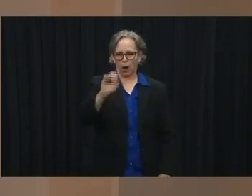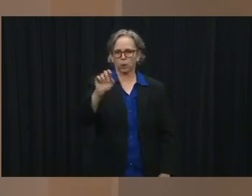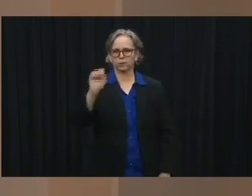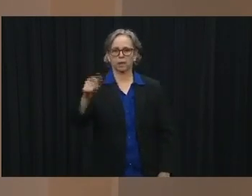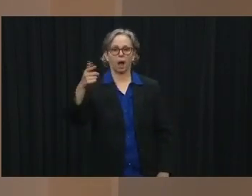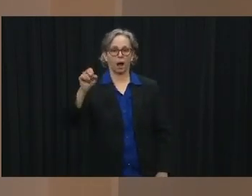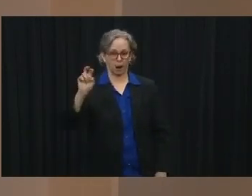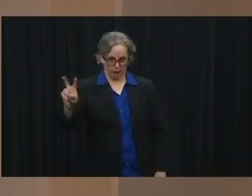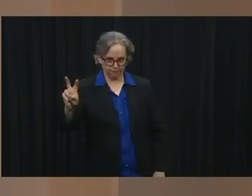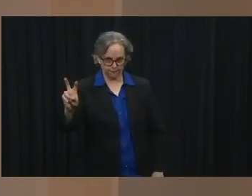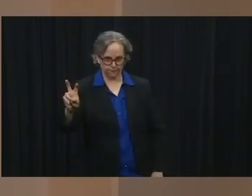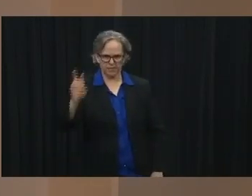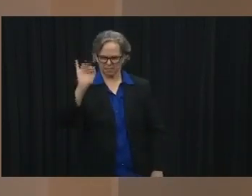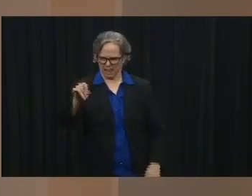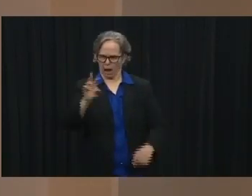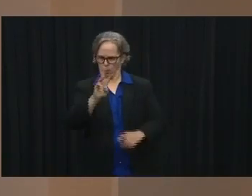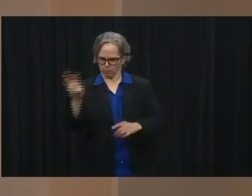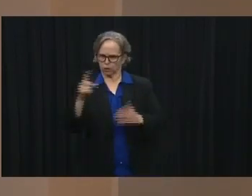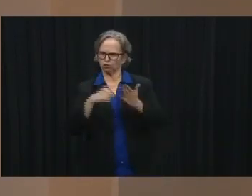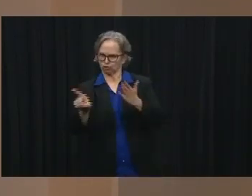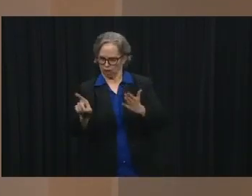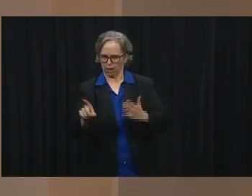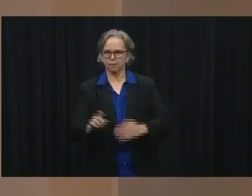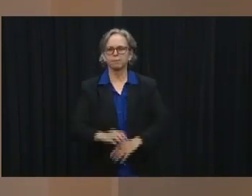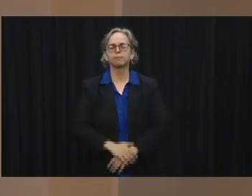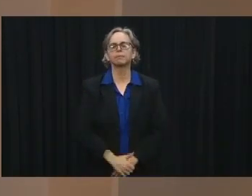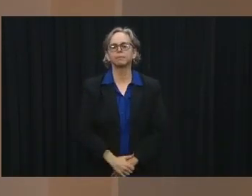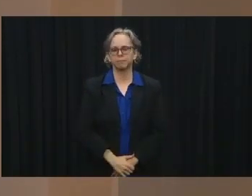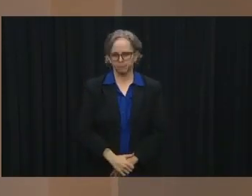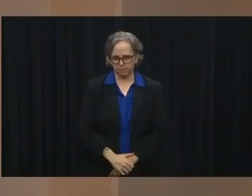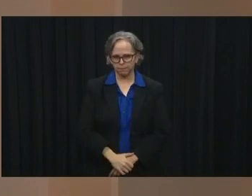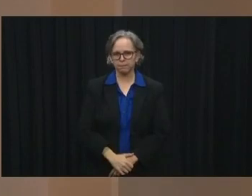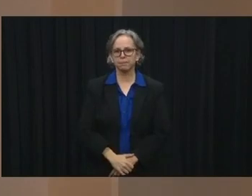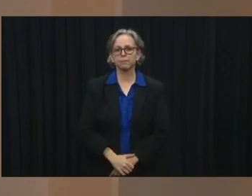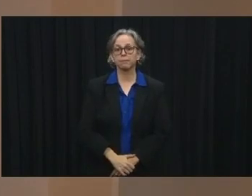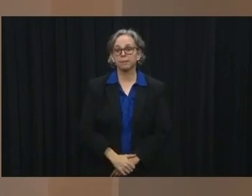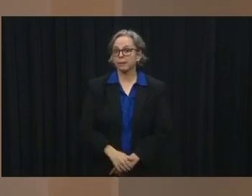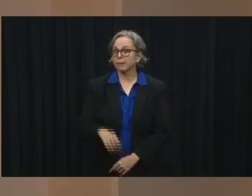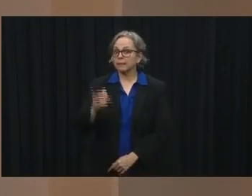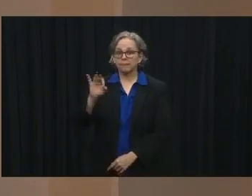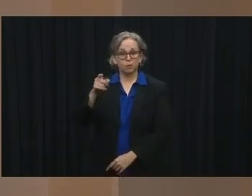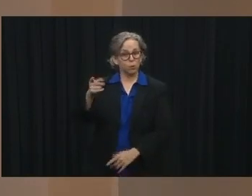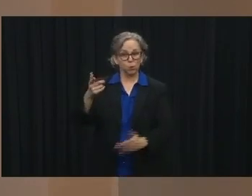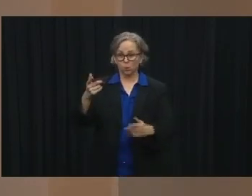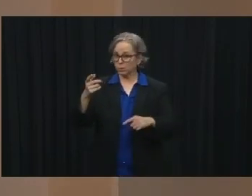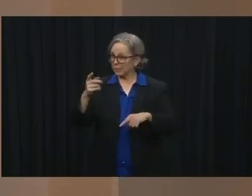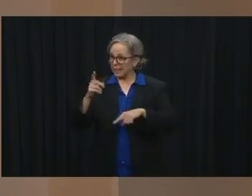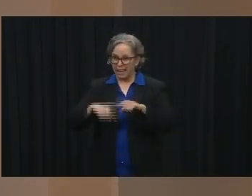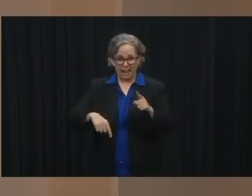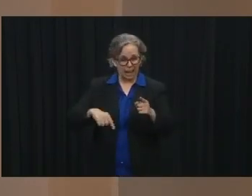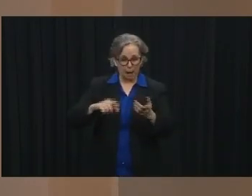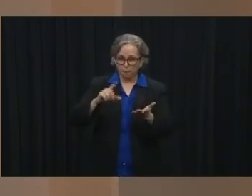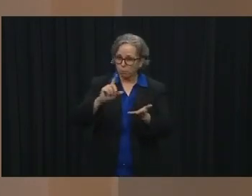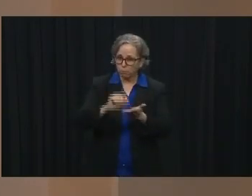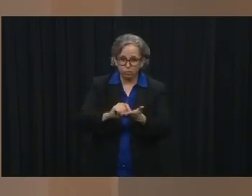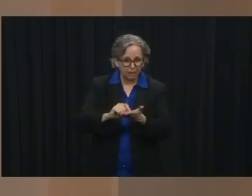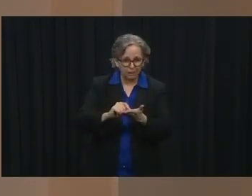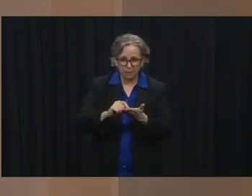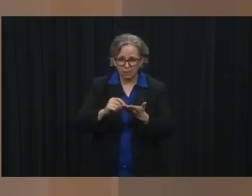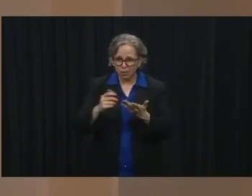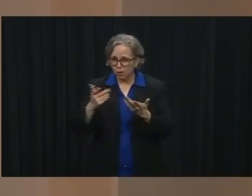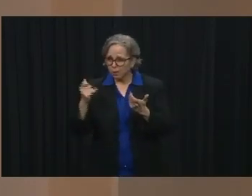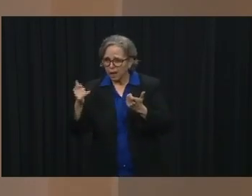election process. If you do not have the ability to print or acquire an absentee ballot request, you